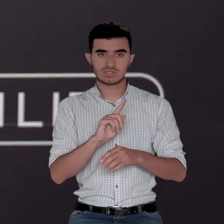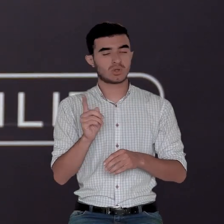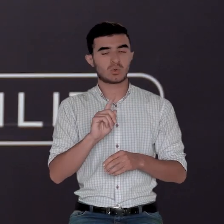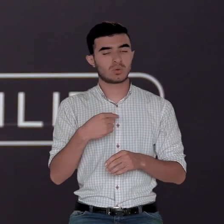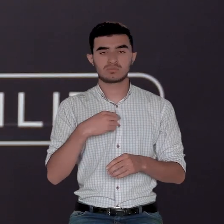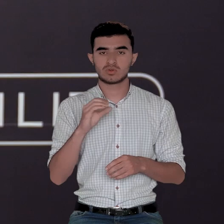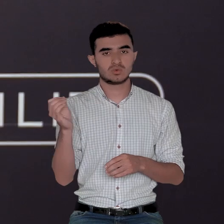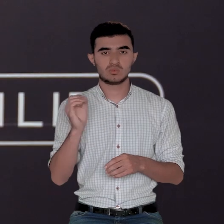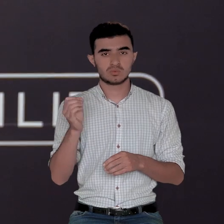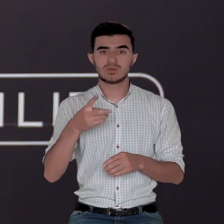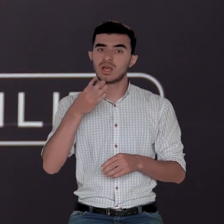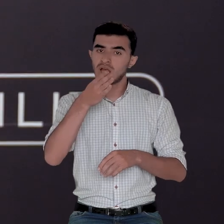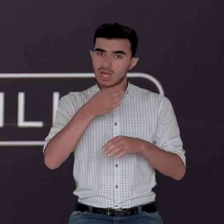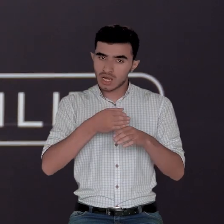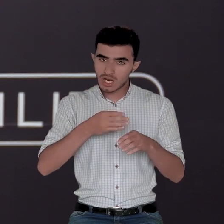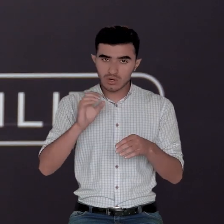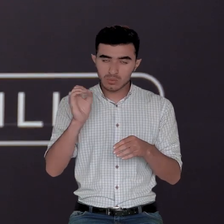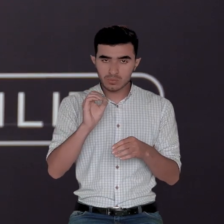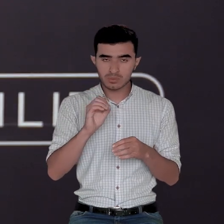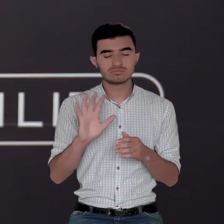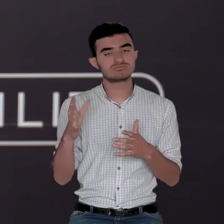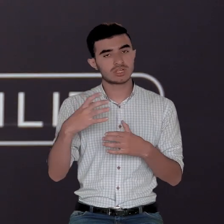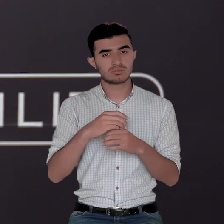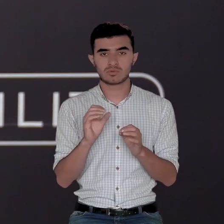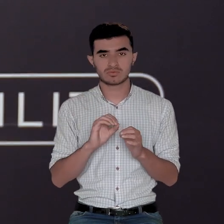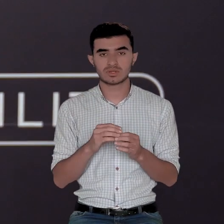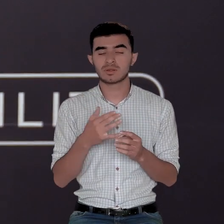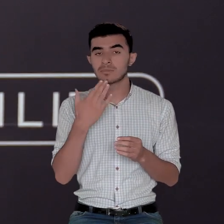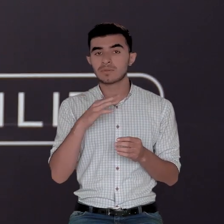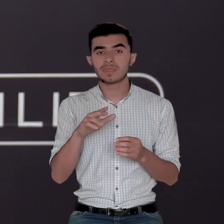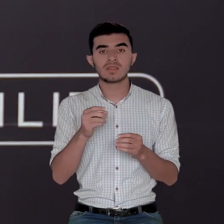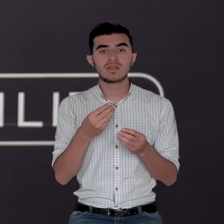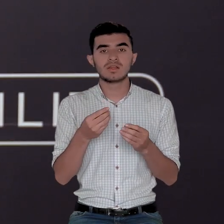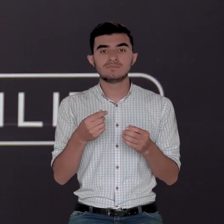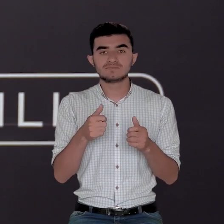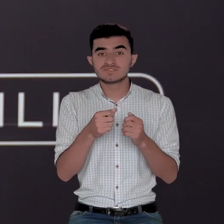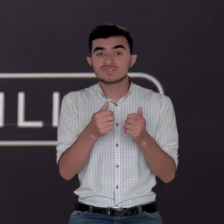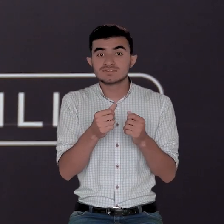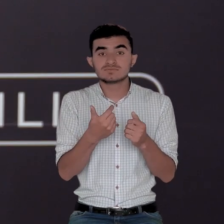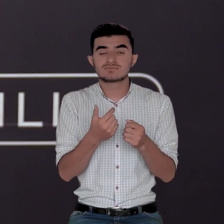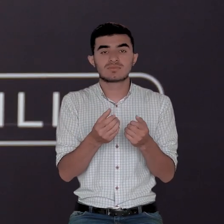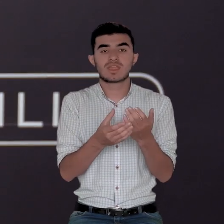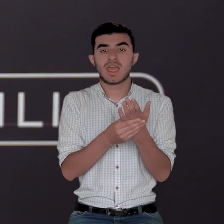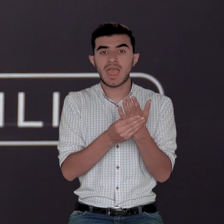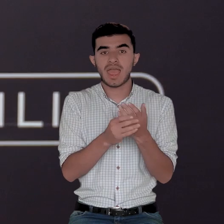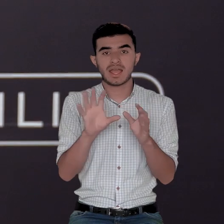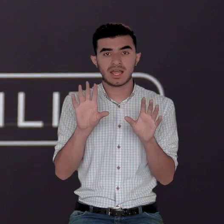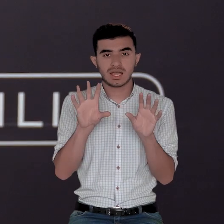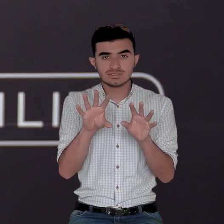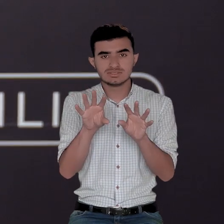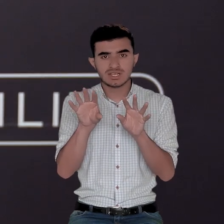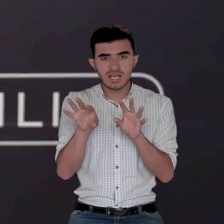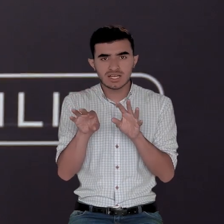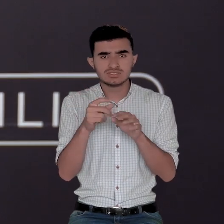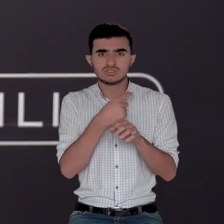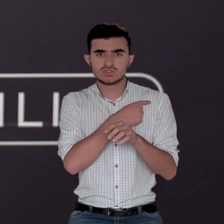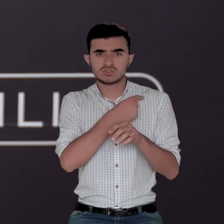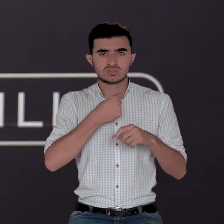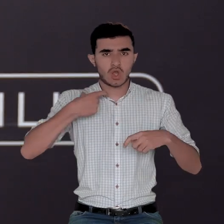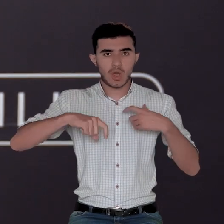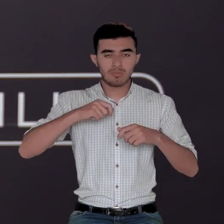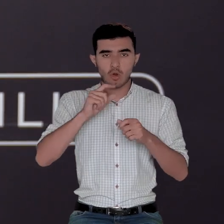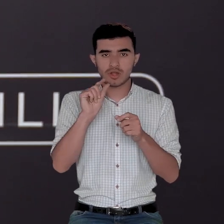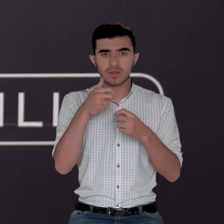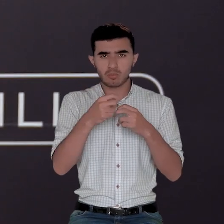does not use any of those methods. It just uses the pressures of the hand, and there are certain switches in the body which need to